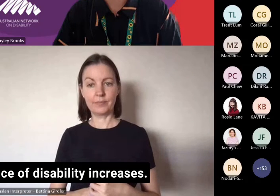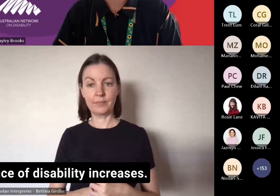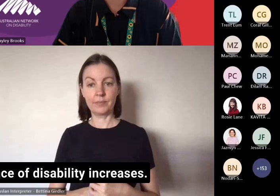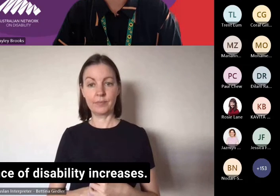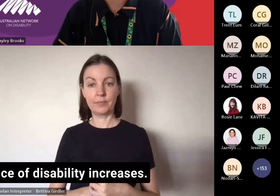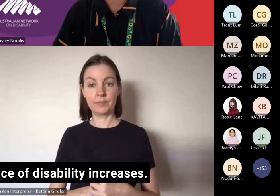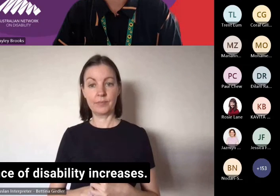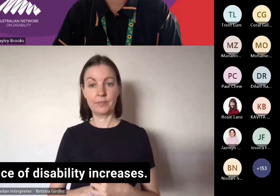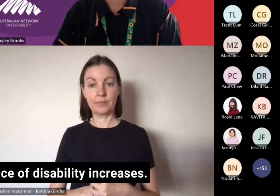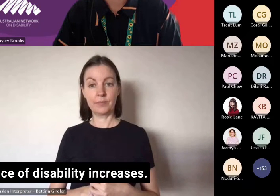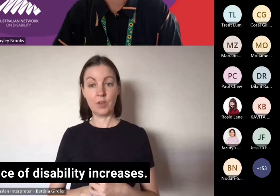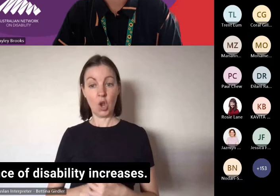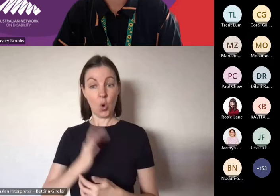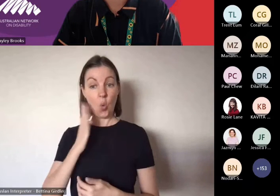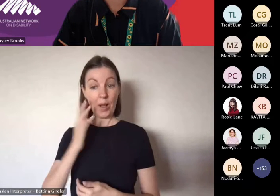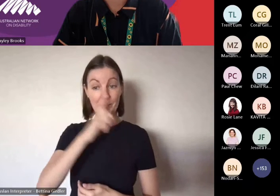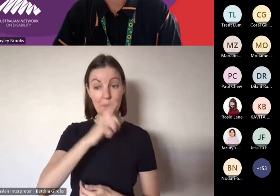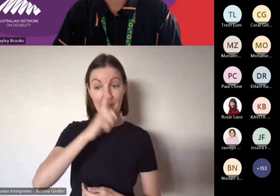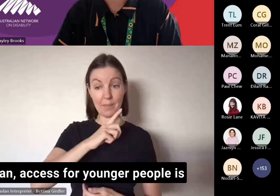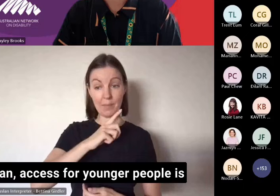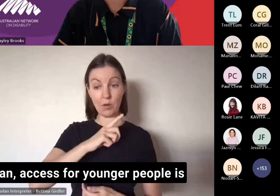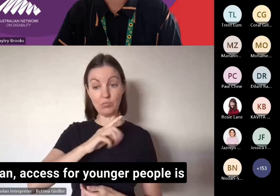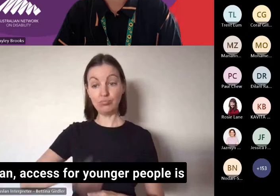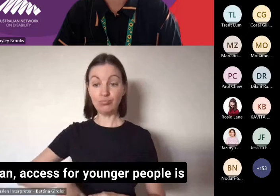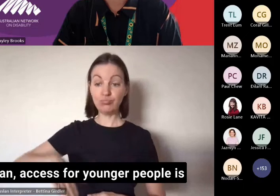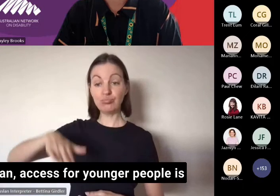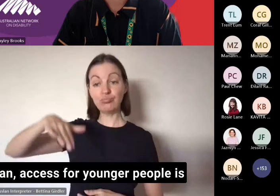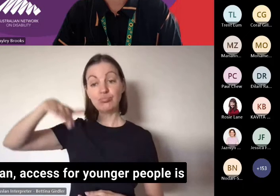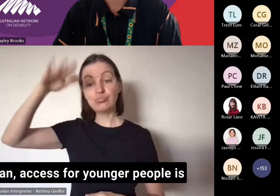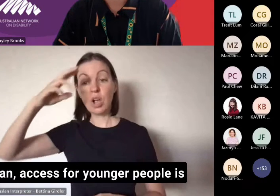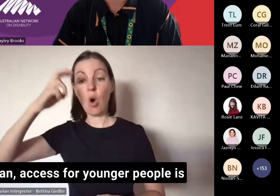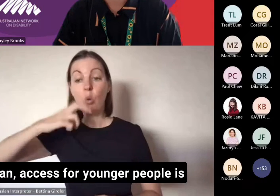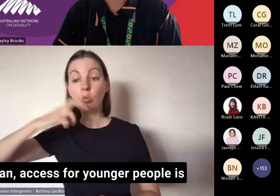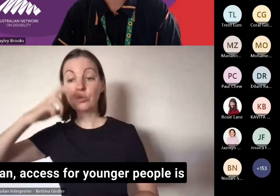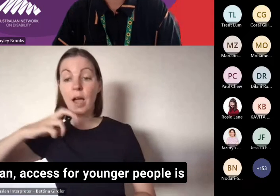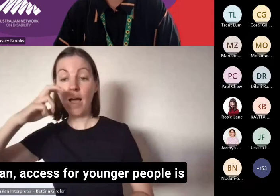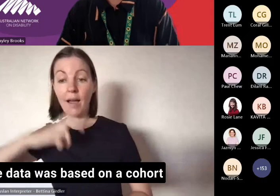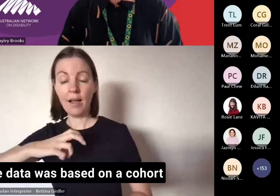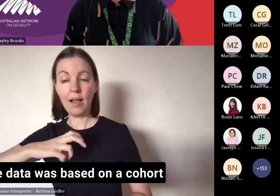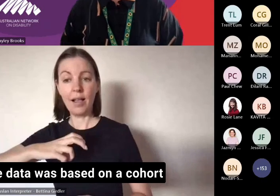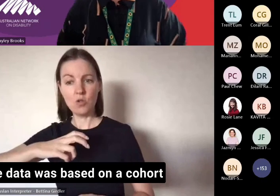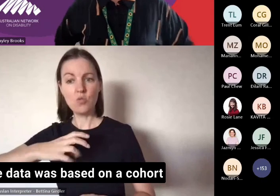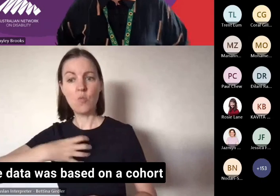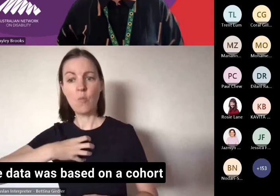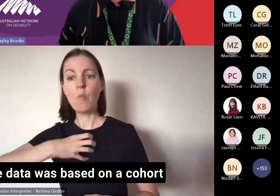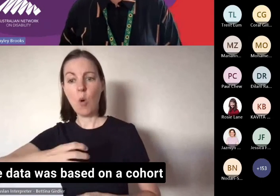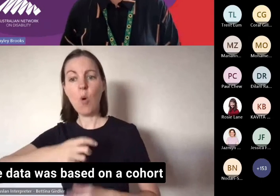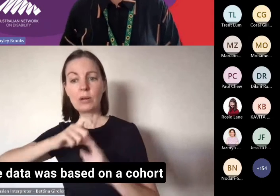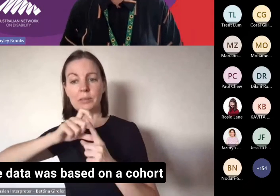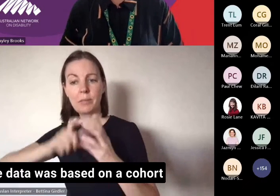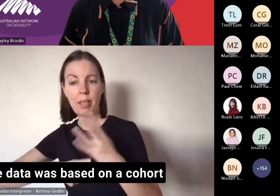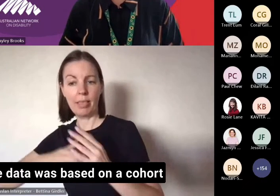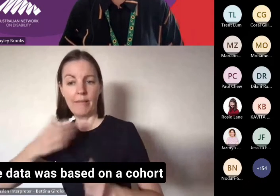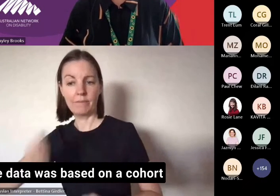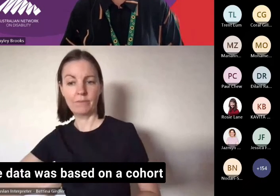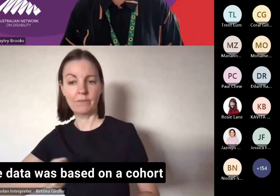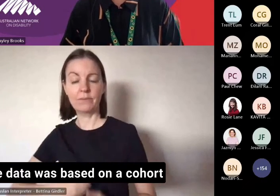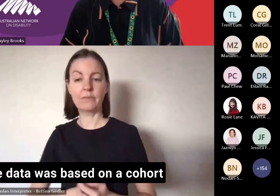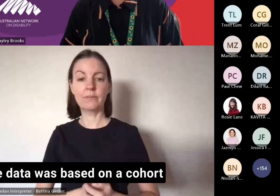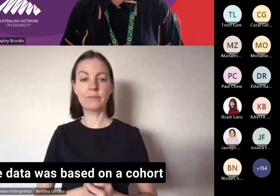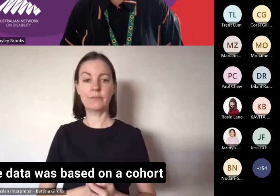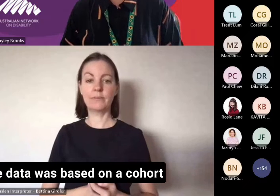the prevalence of disability increases. And also we know, I mean, access for younger people is hard as well, but the